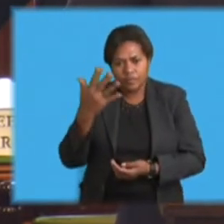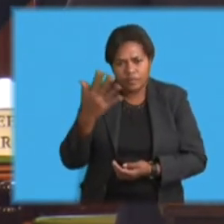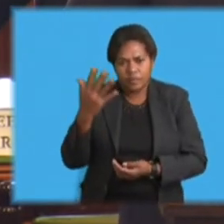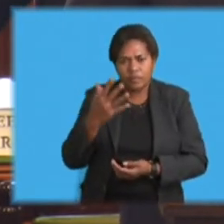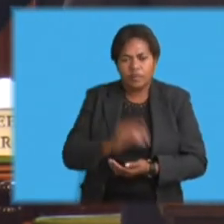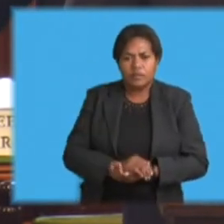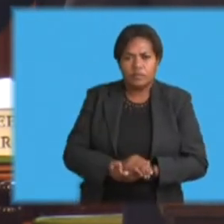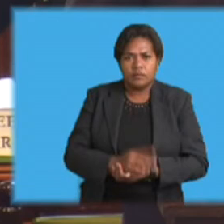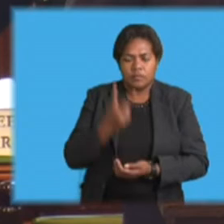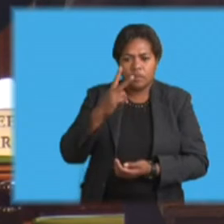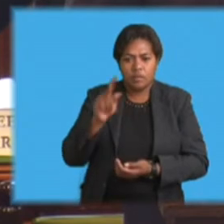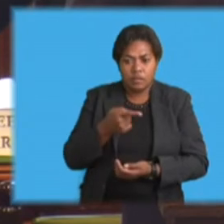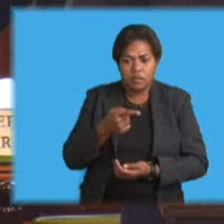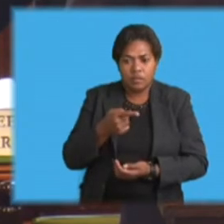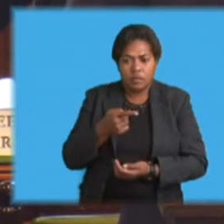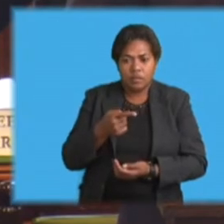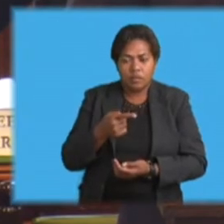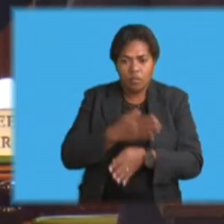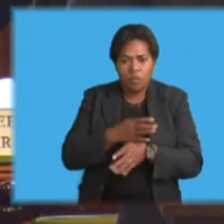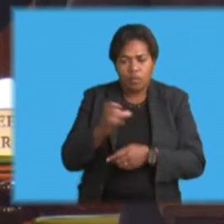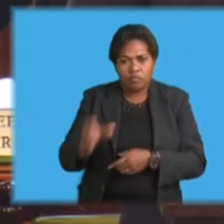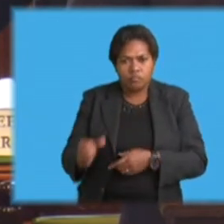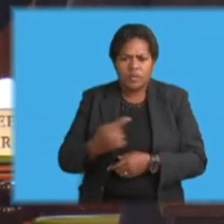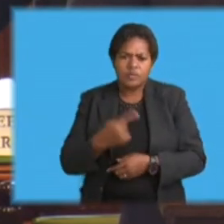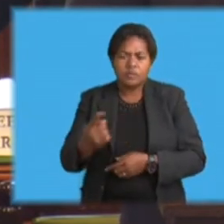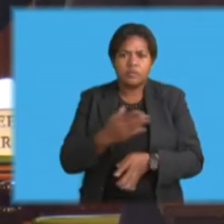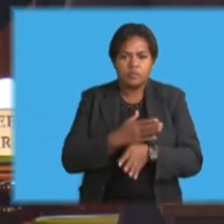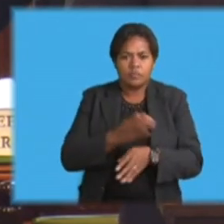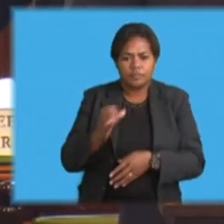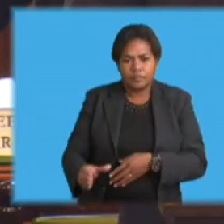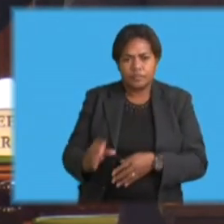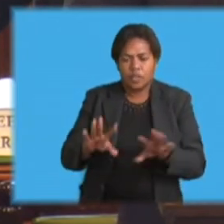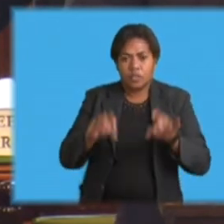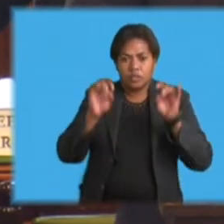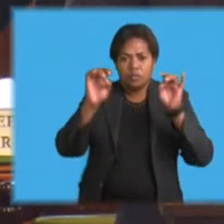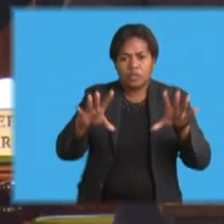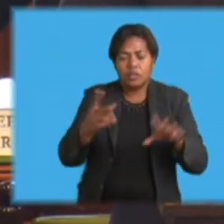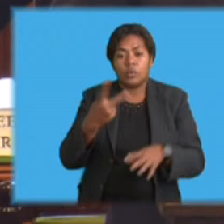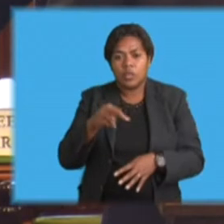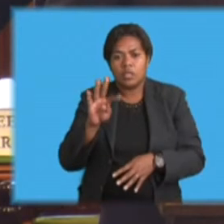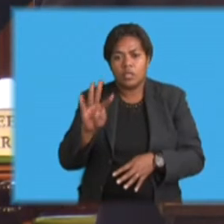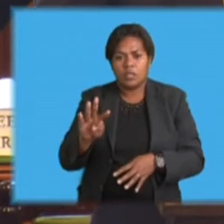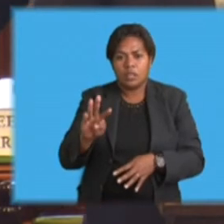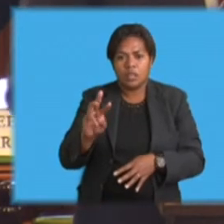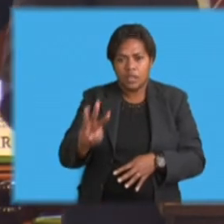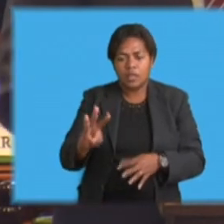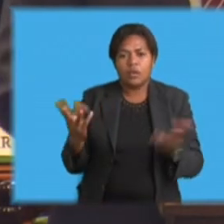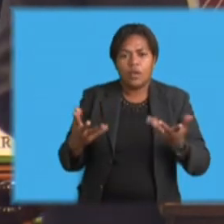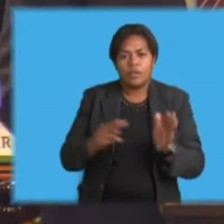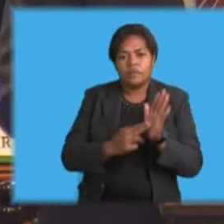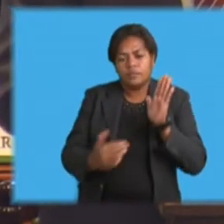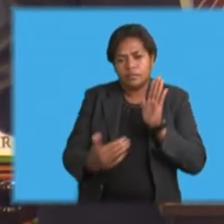in the program. We now send workers to 10 employees in Australia and 23 employees in New Zealand.